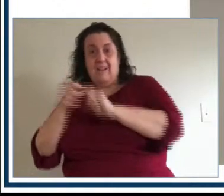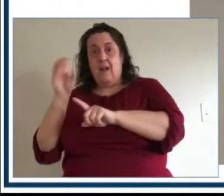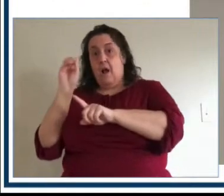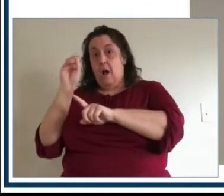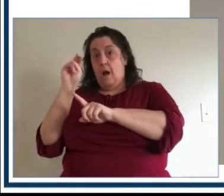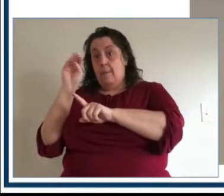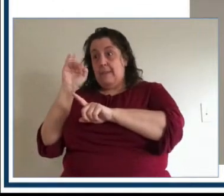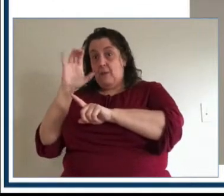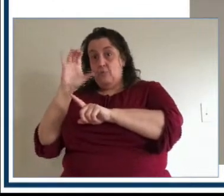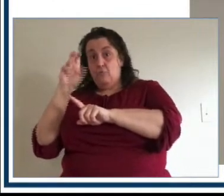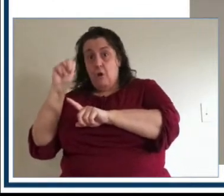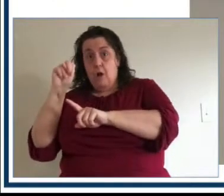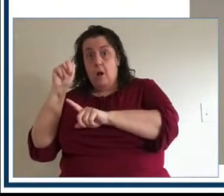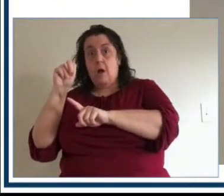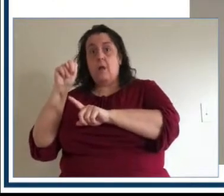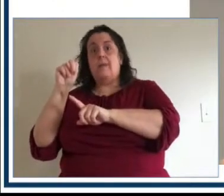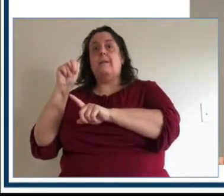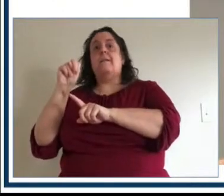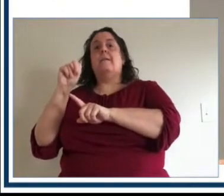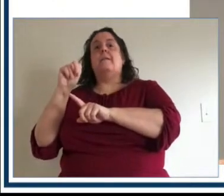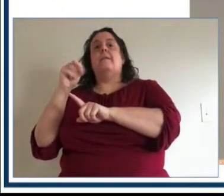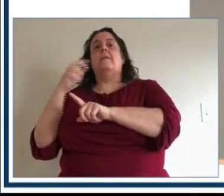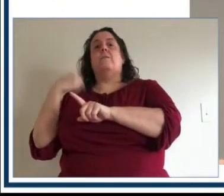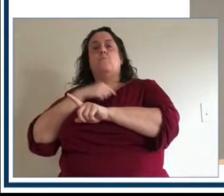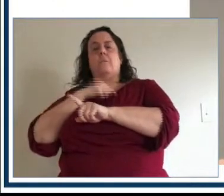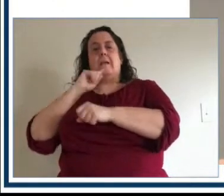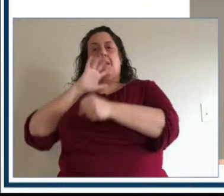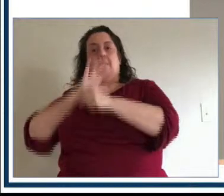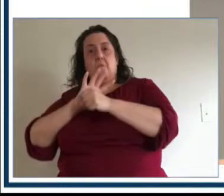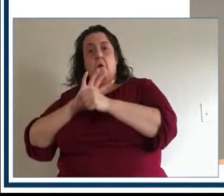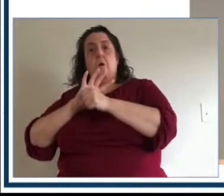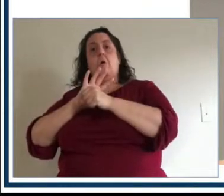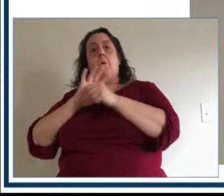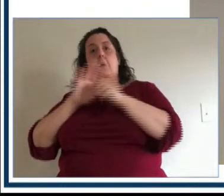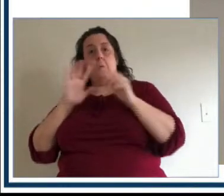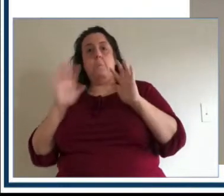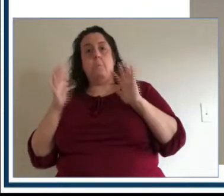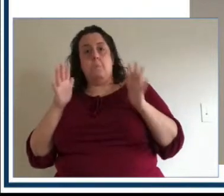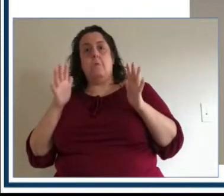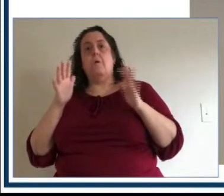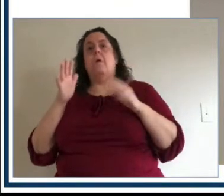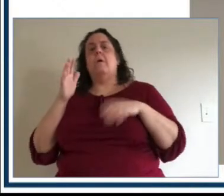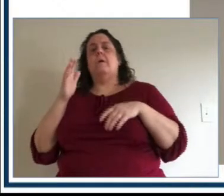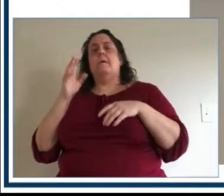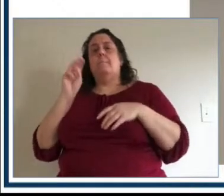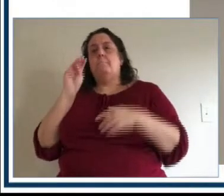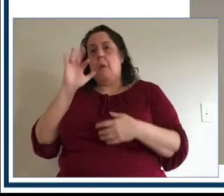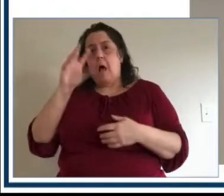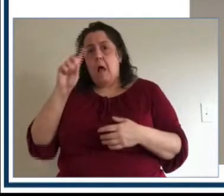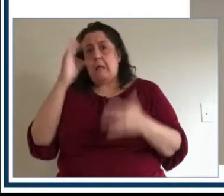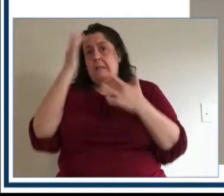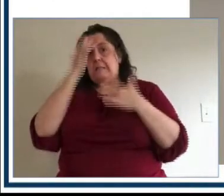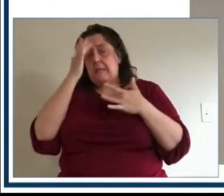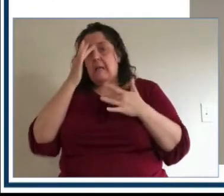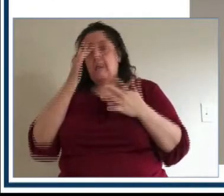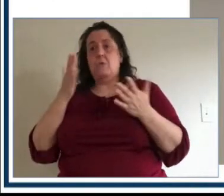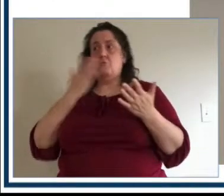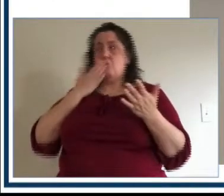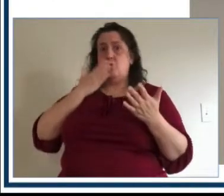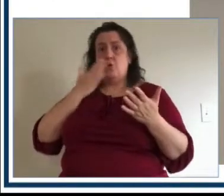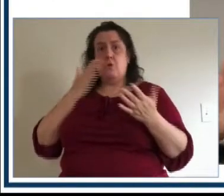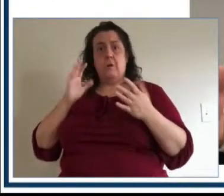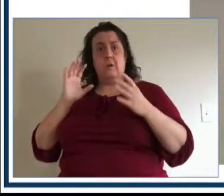it actually is generally produces milder illness, and there's at least reasonable coverage from the